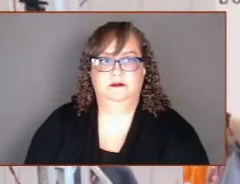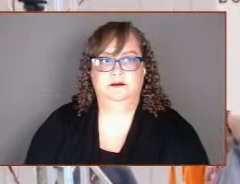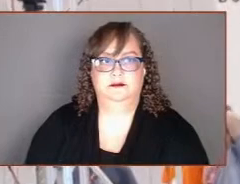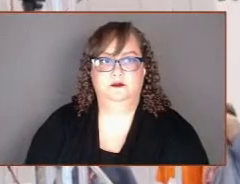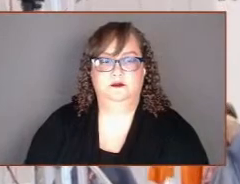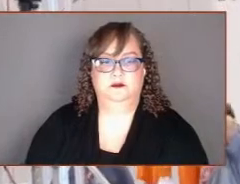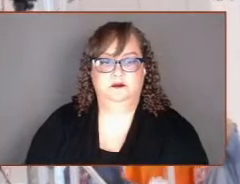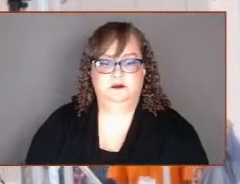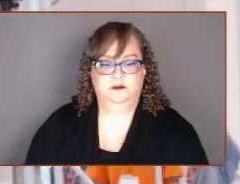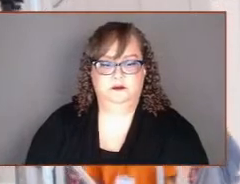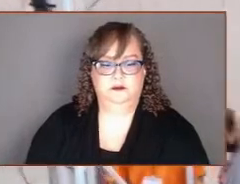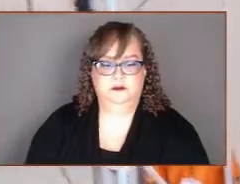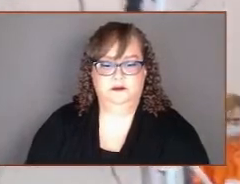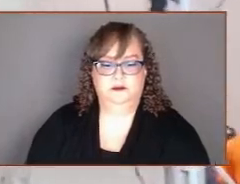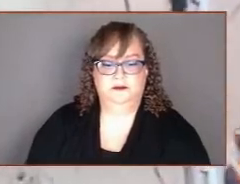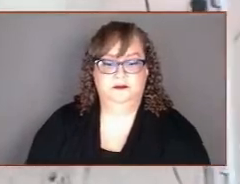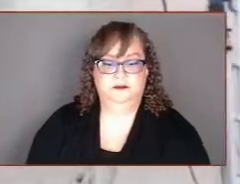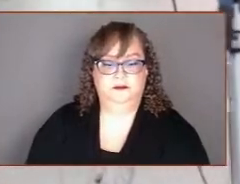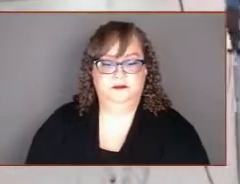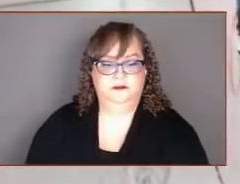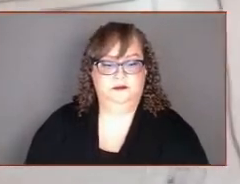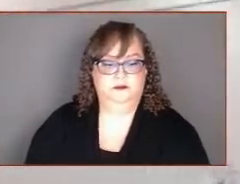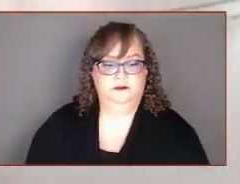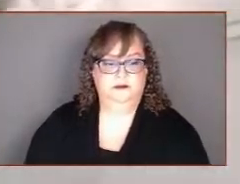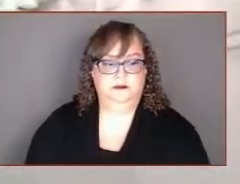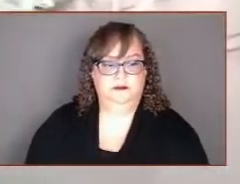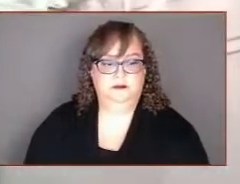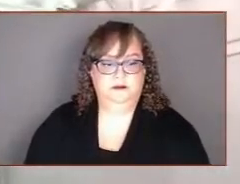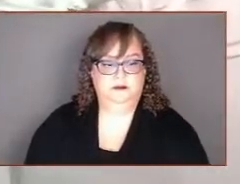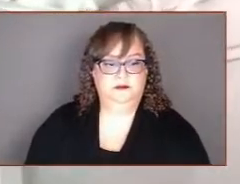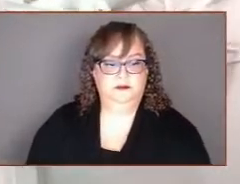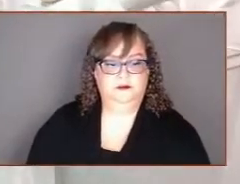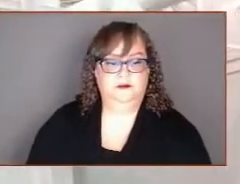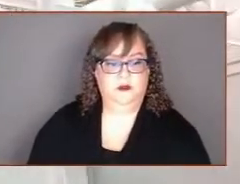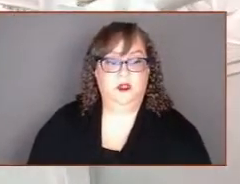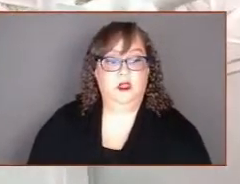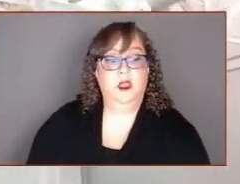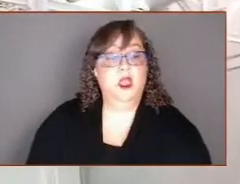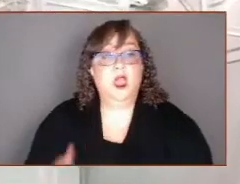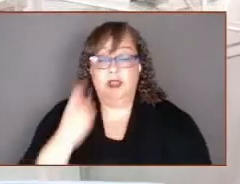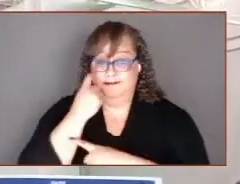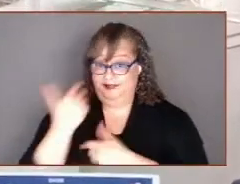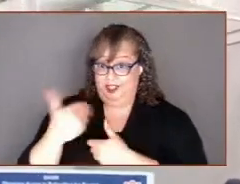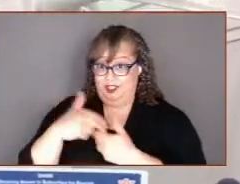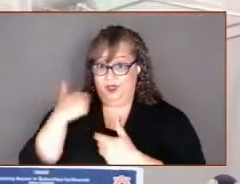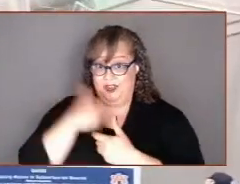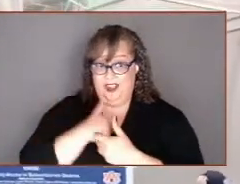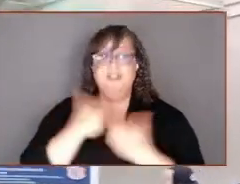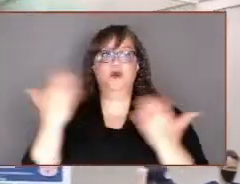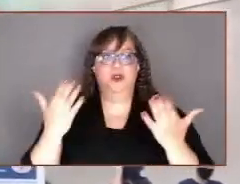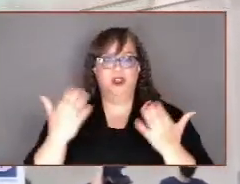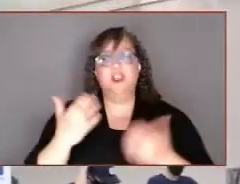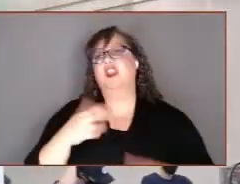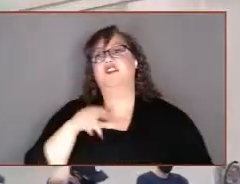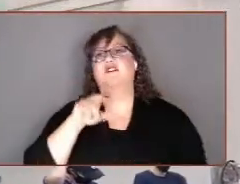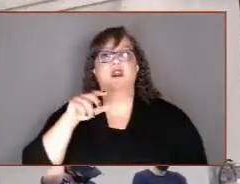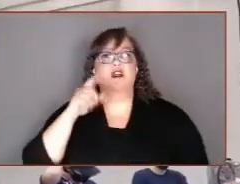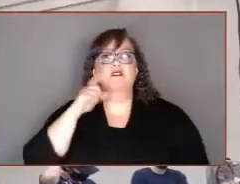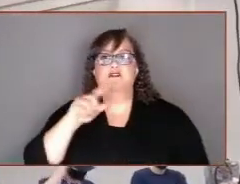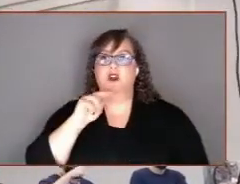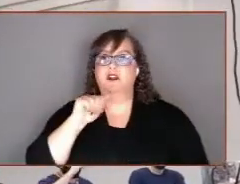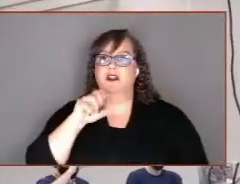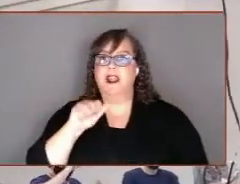If you are just now joining us, we're coming to you live from NASA's Moon to Mars Ice and Prospecting Challenge, where teams are drilling through